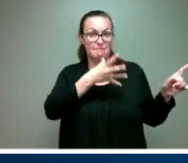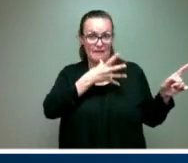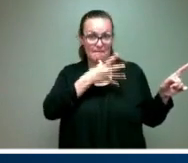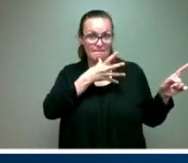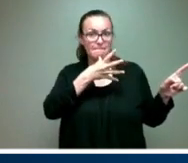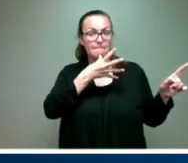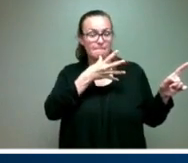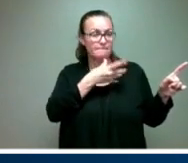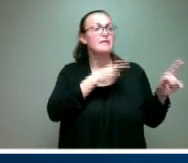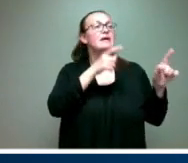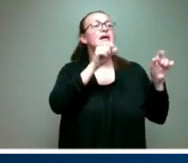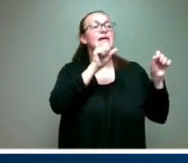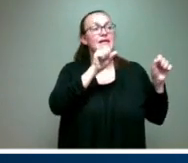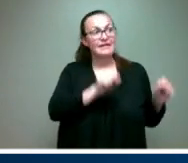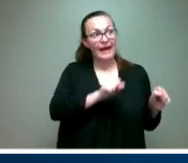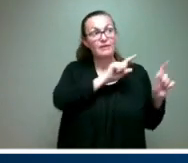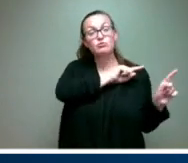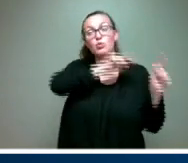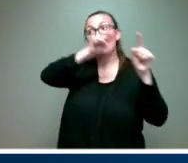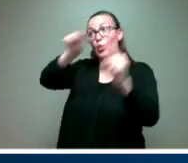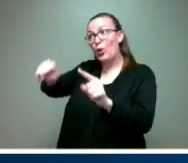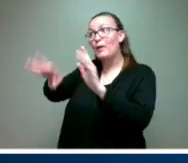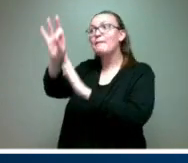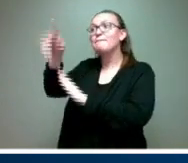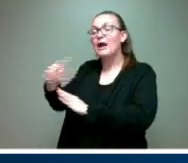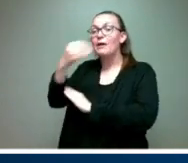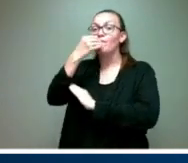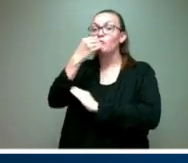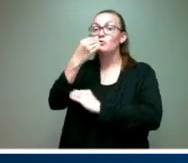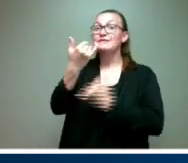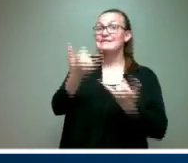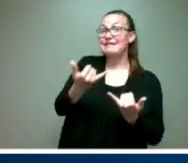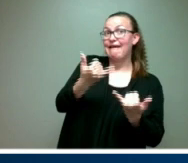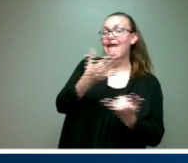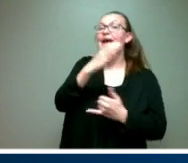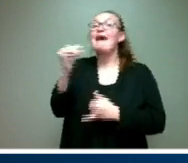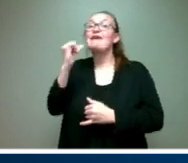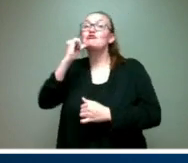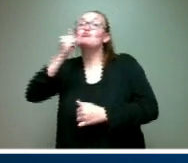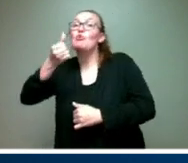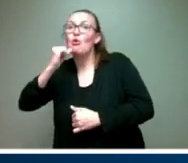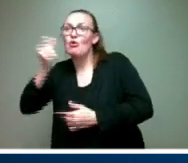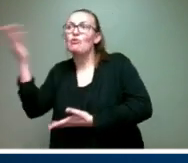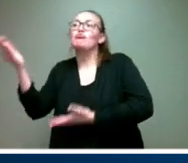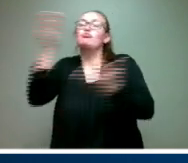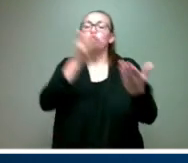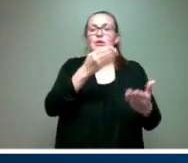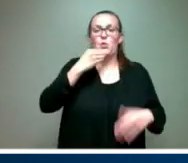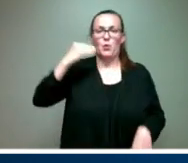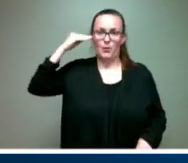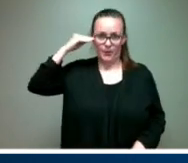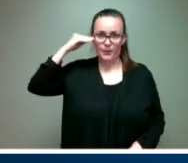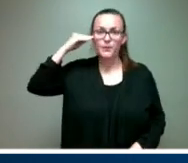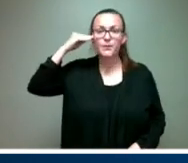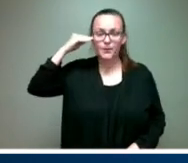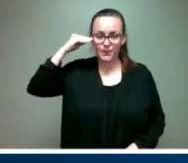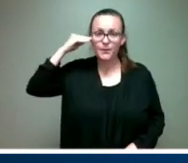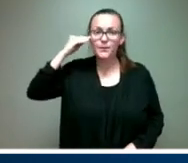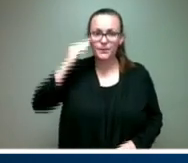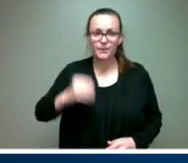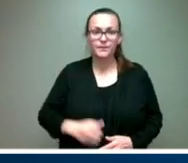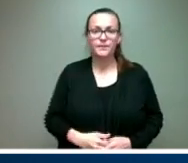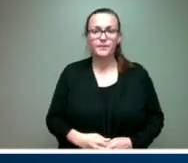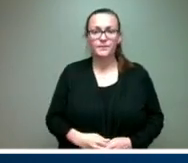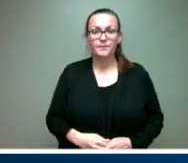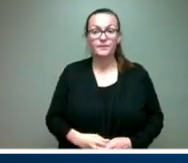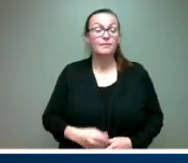pick up multiple meals for her families. And if there is something else that she would